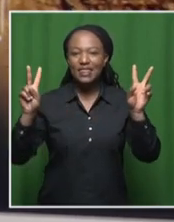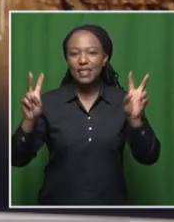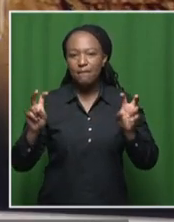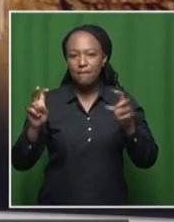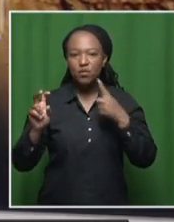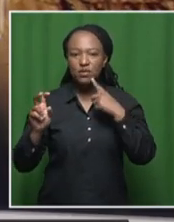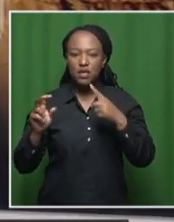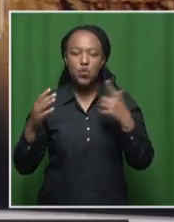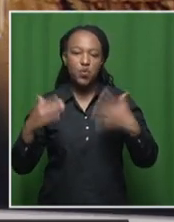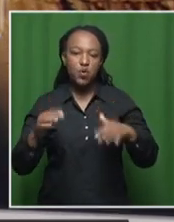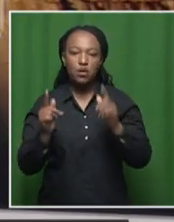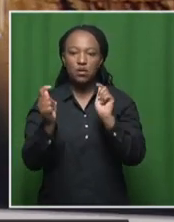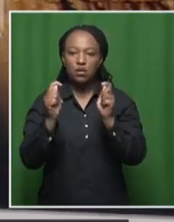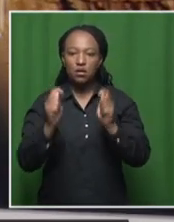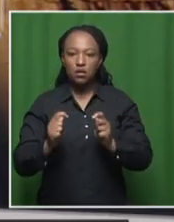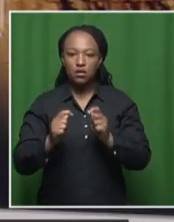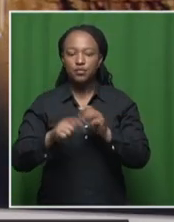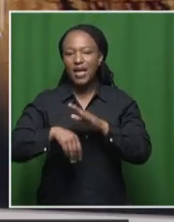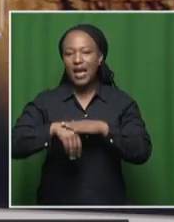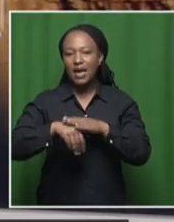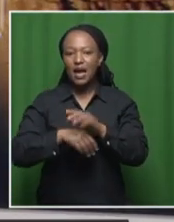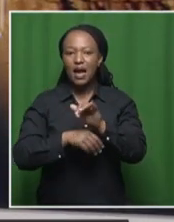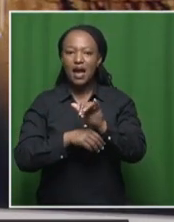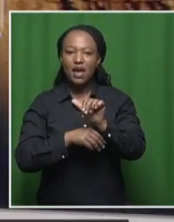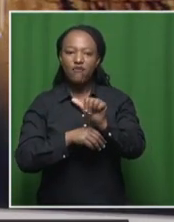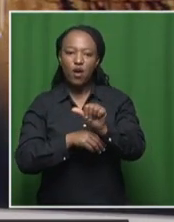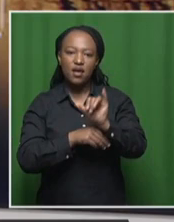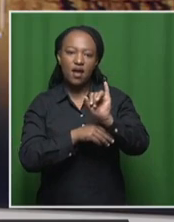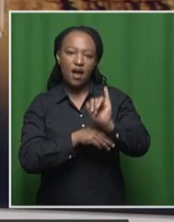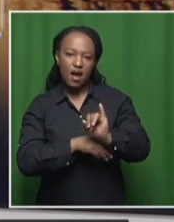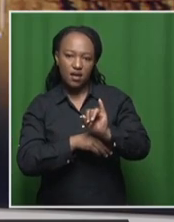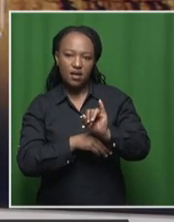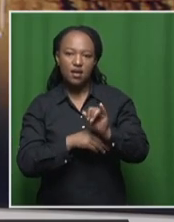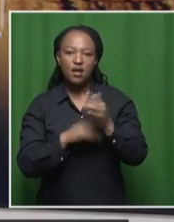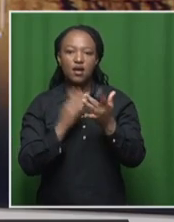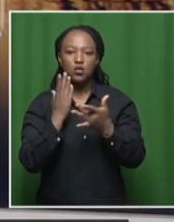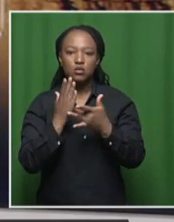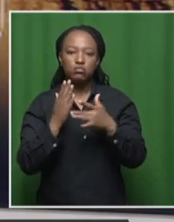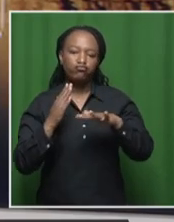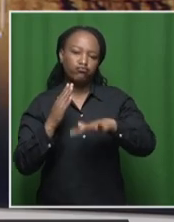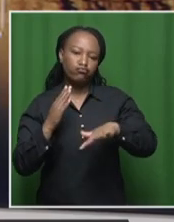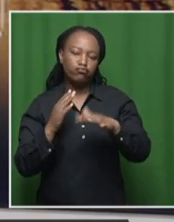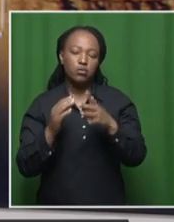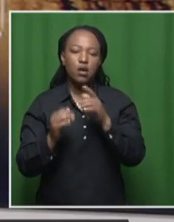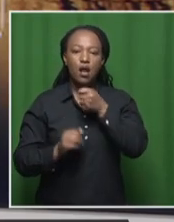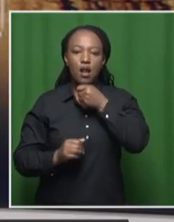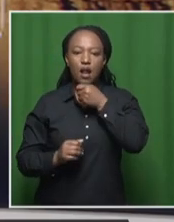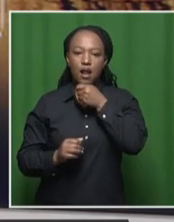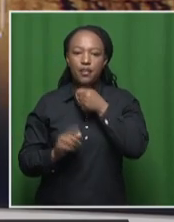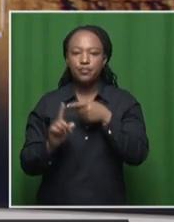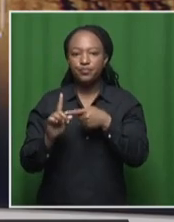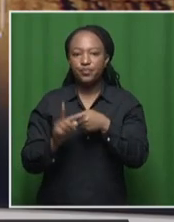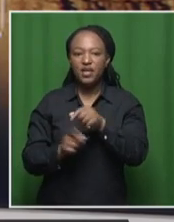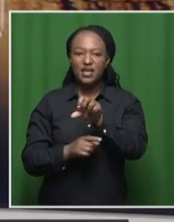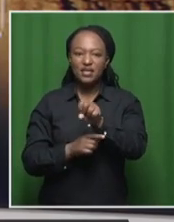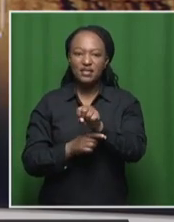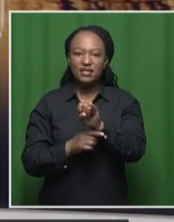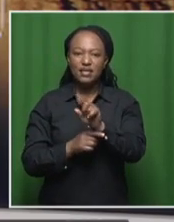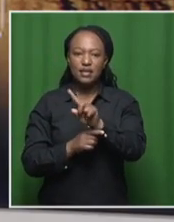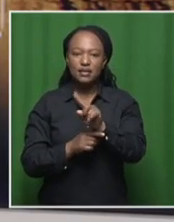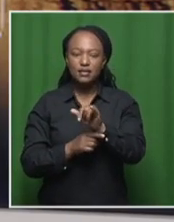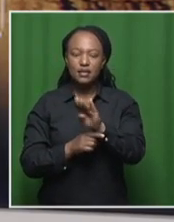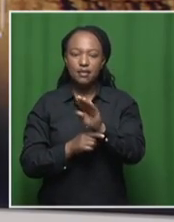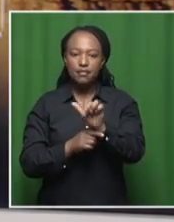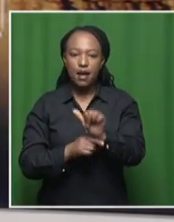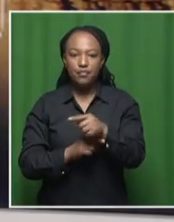Era, Navigating Artificial Intelligence in a Connected Society. Let's cross our reporter Nompumelelo Siziba for more.